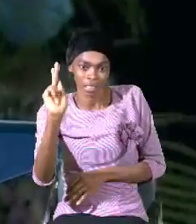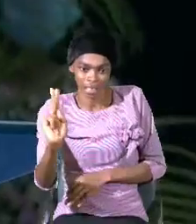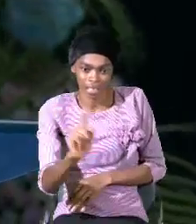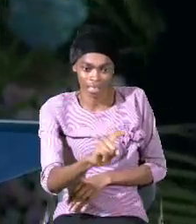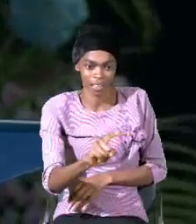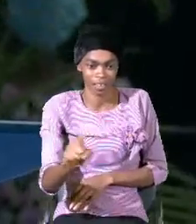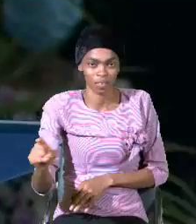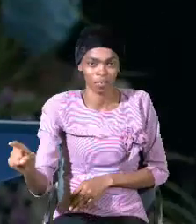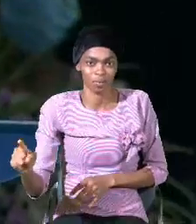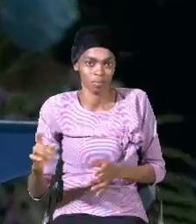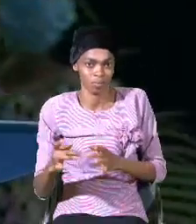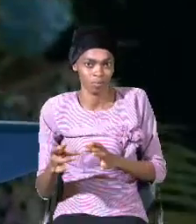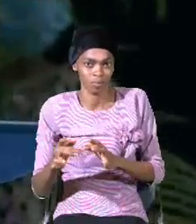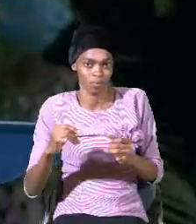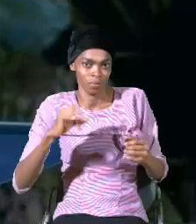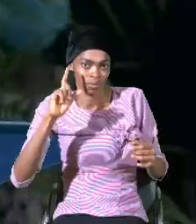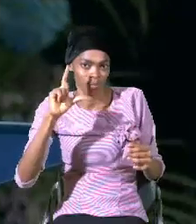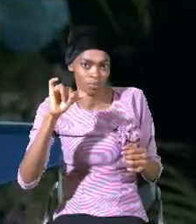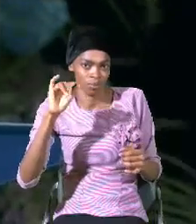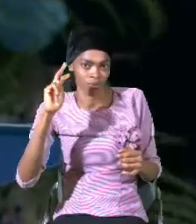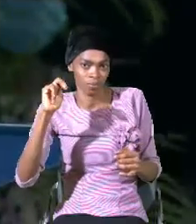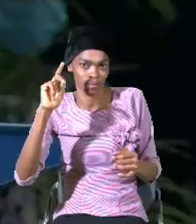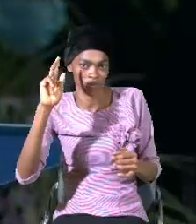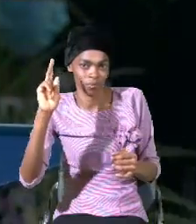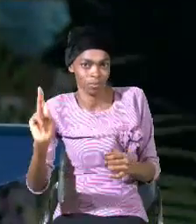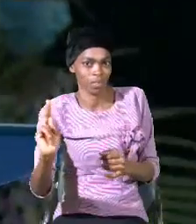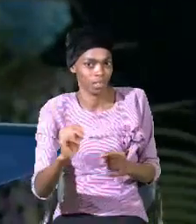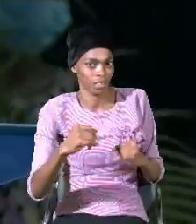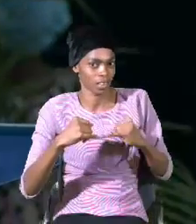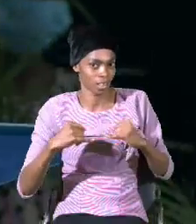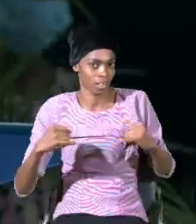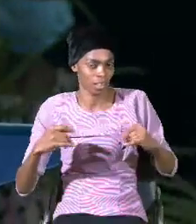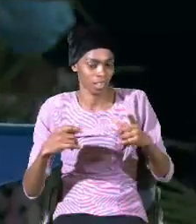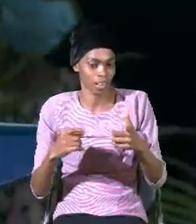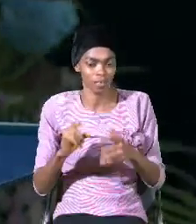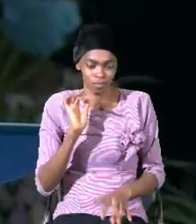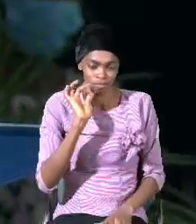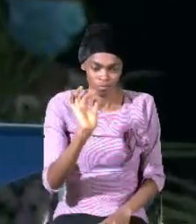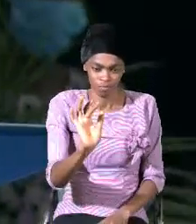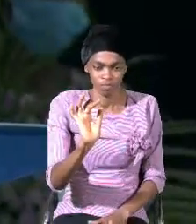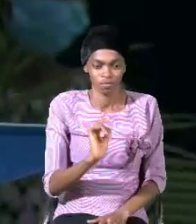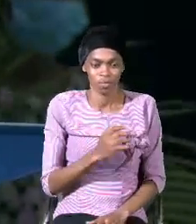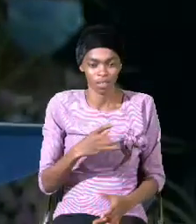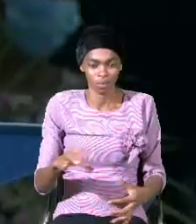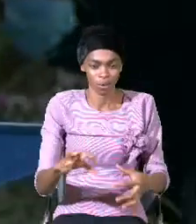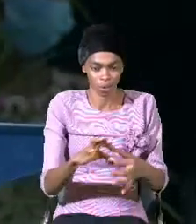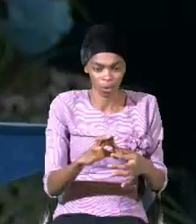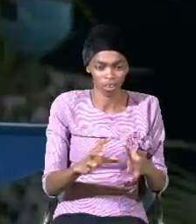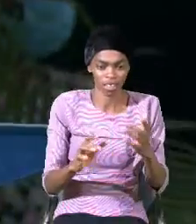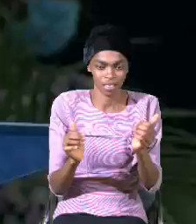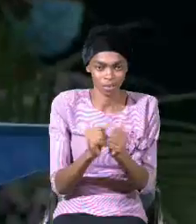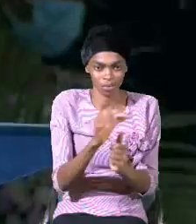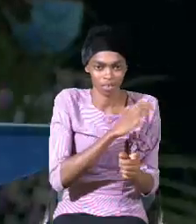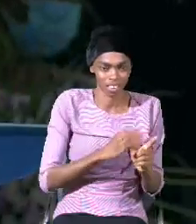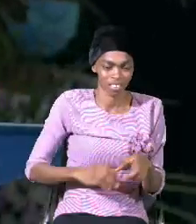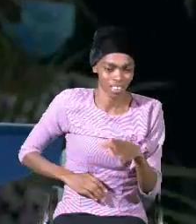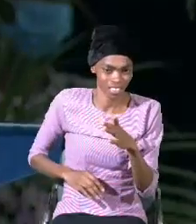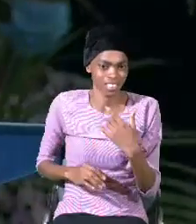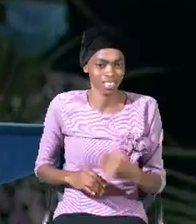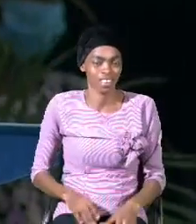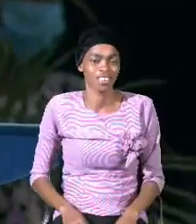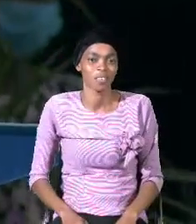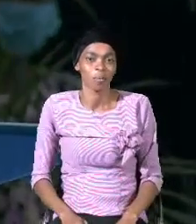information. Connect with Christ at this moment. Don't ignore it, because it is the